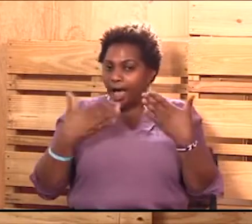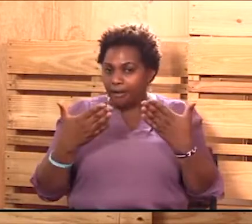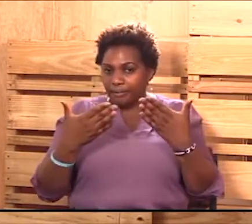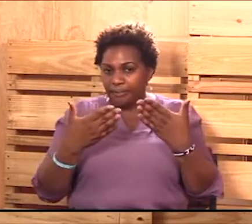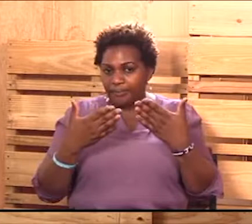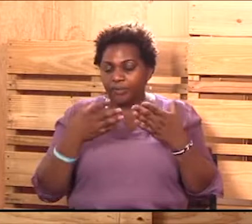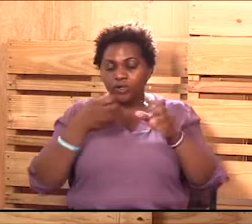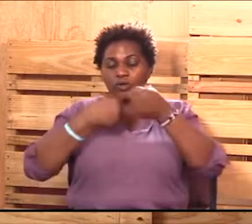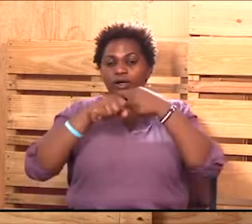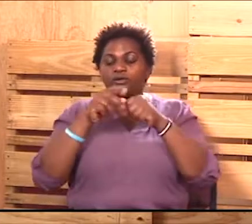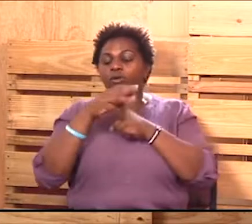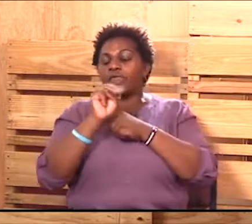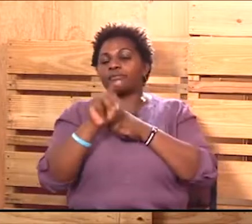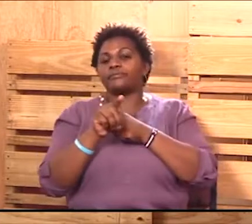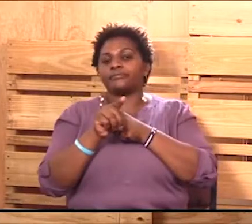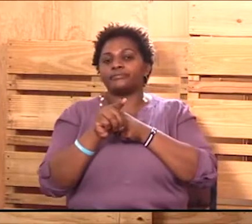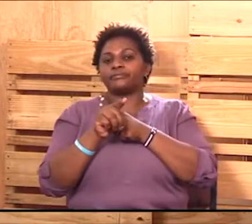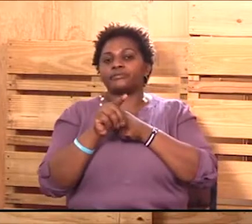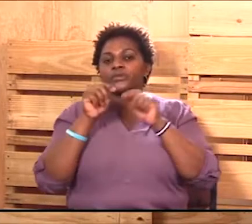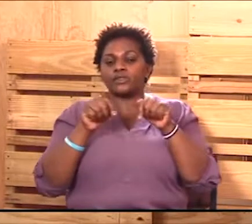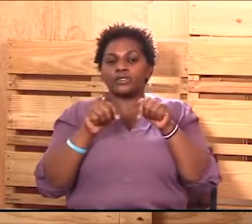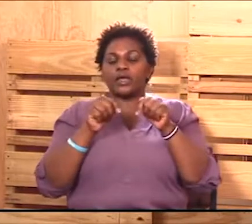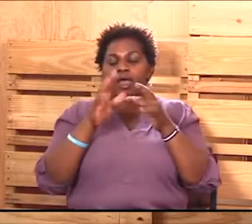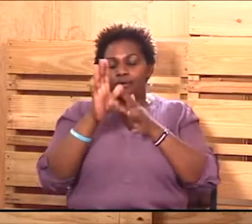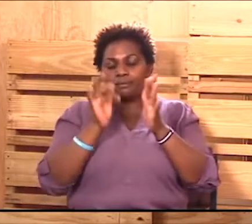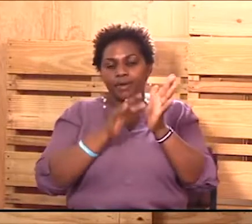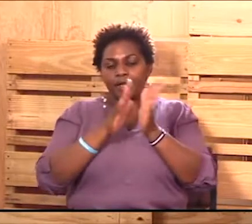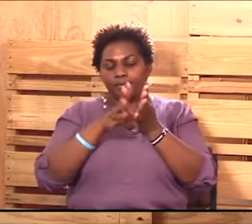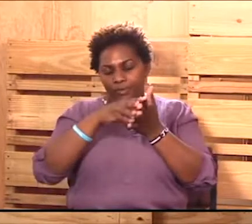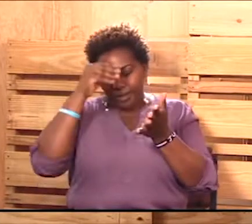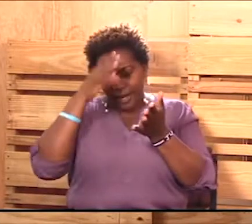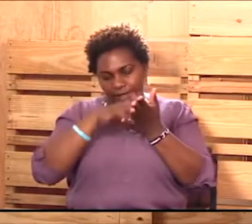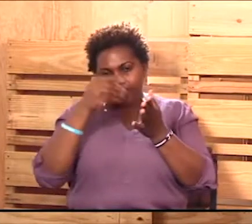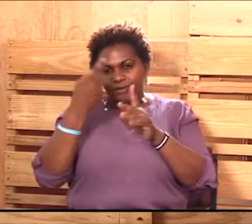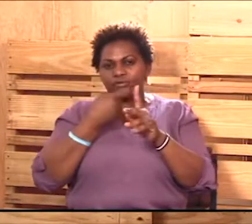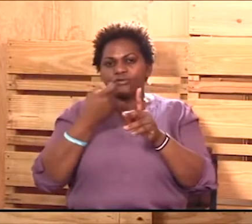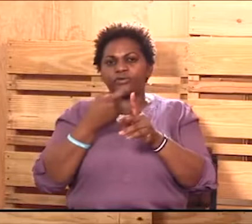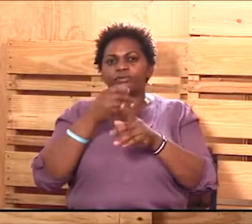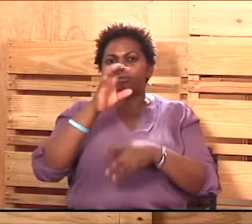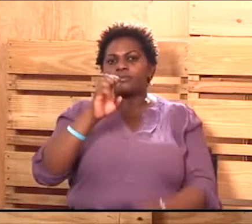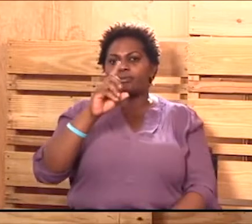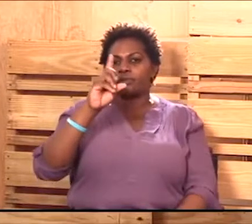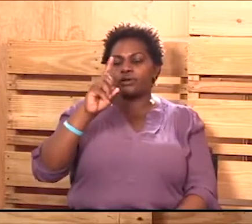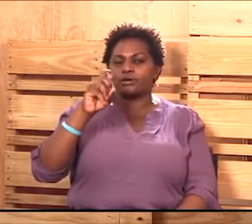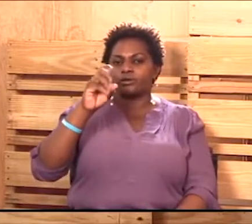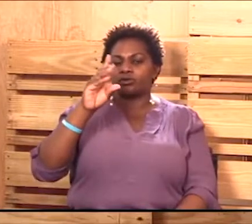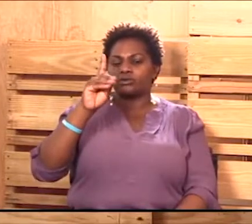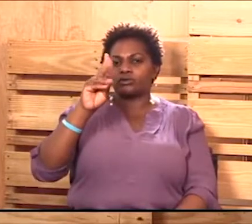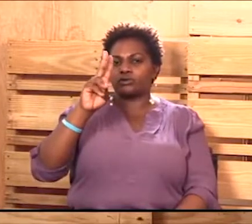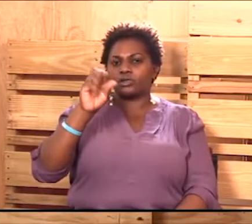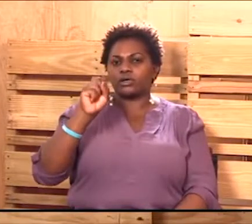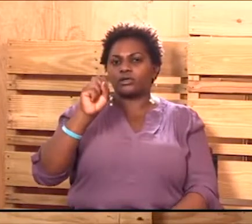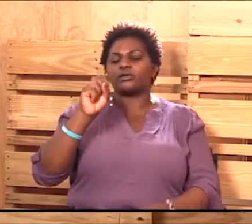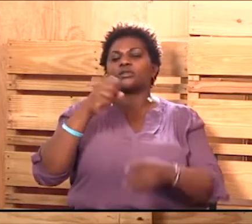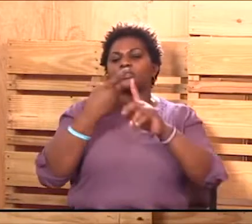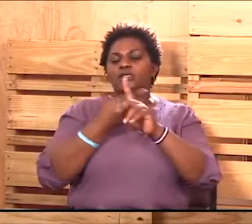would react to them, you know, today our Bible lesson comes from the book of Exodus, chapter 15,